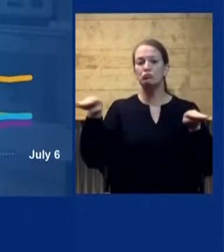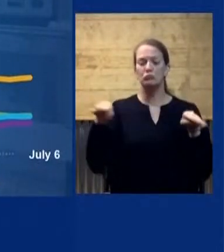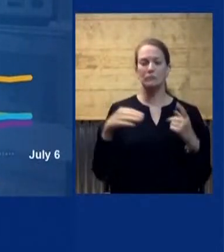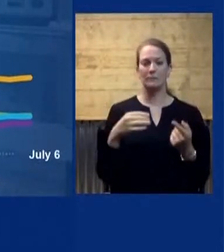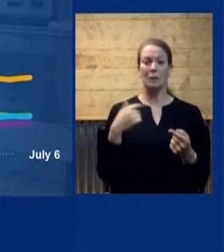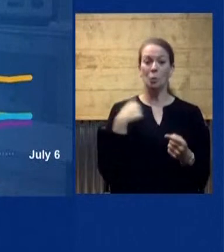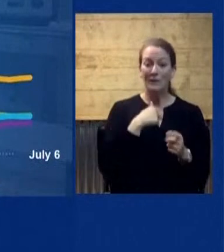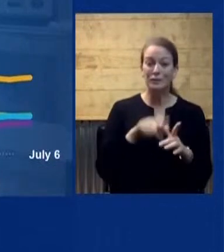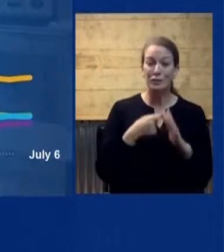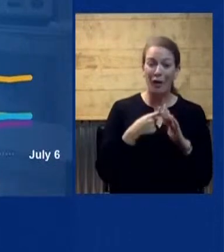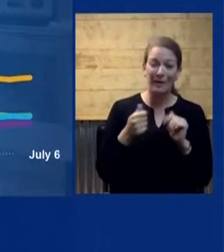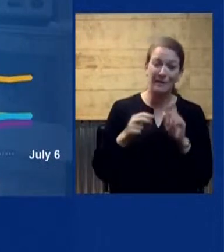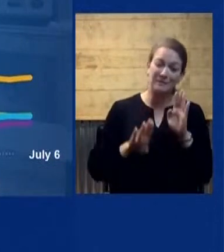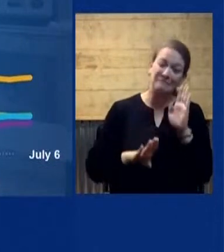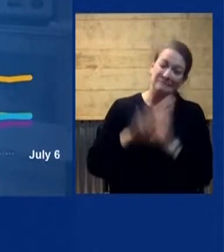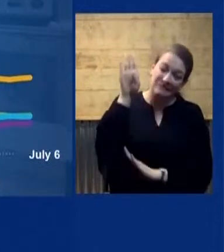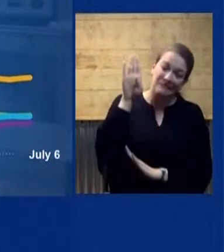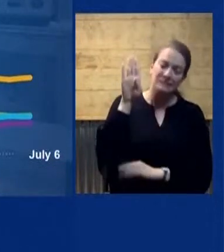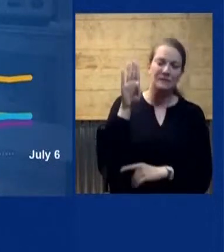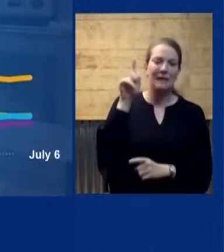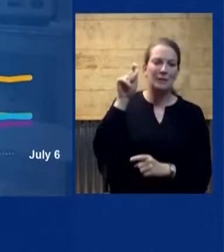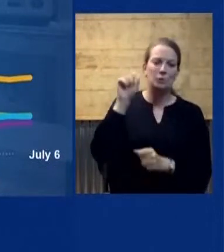start where we started.